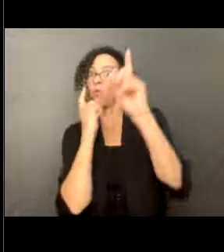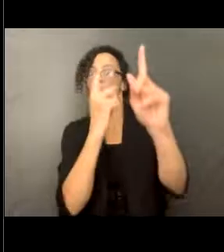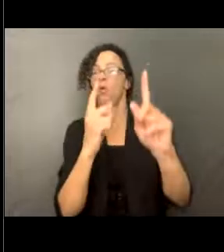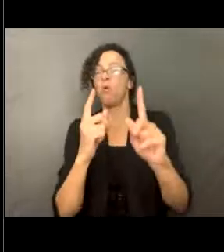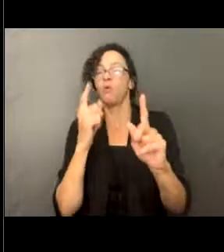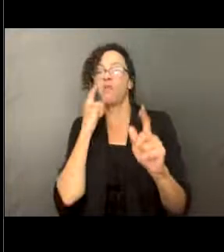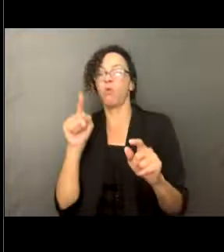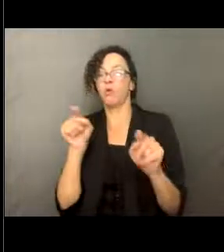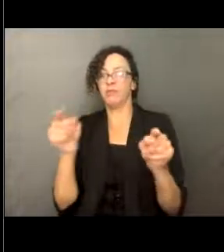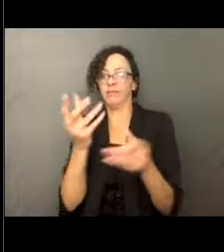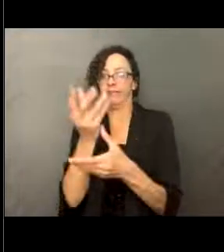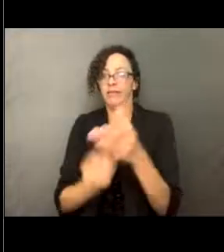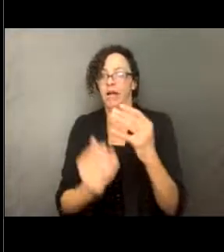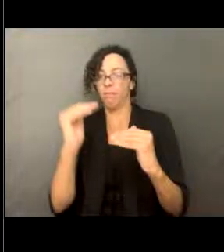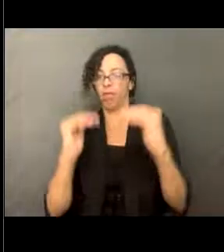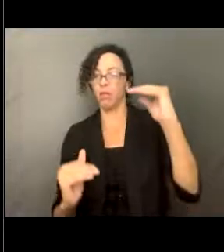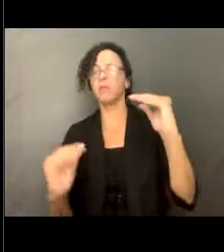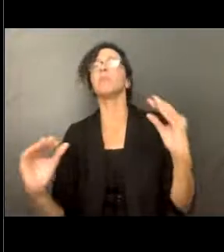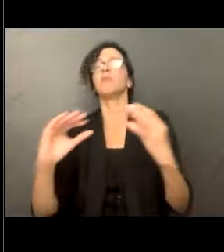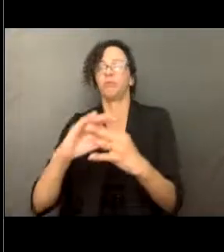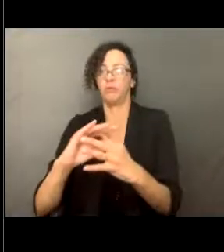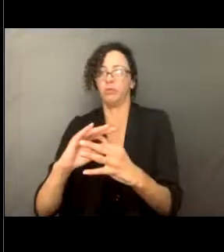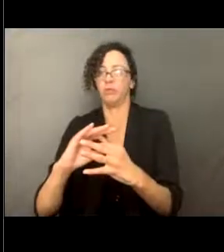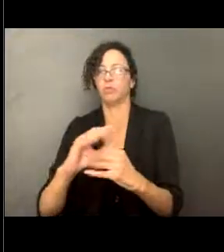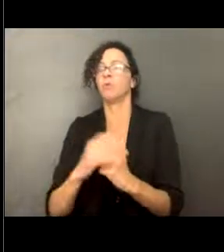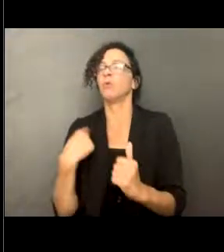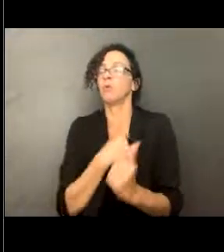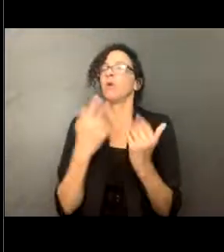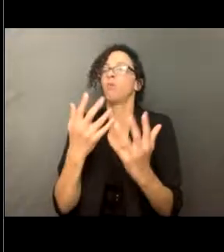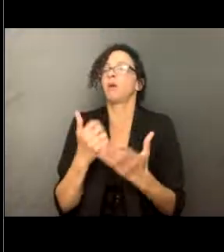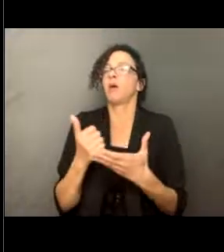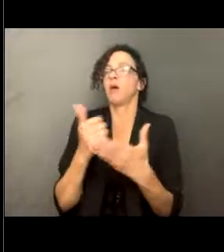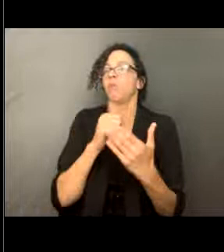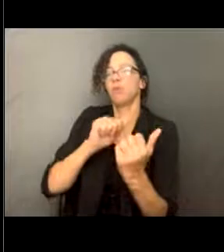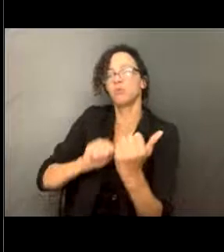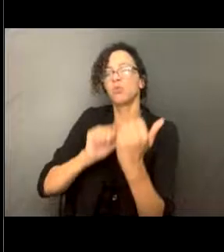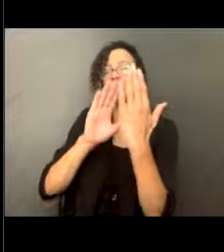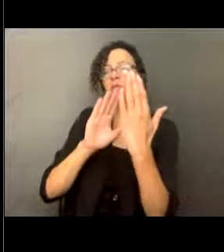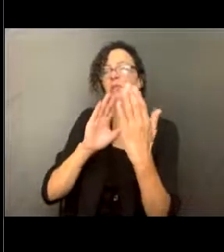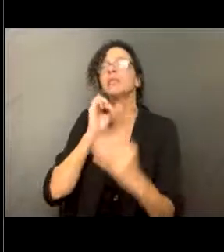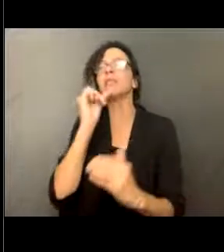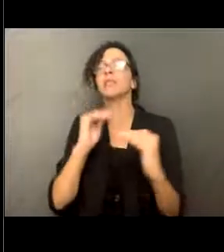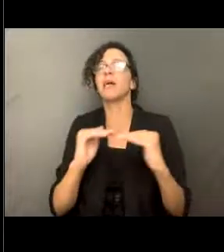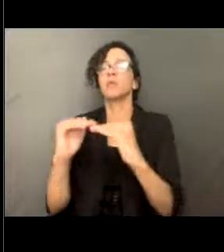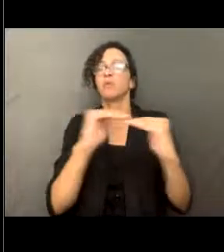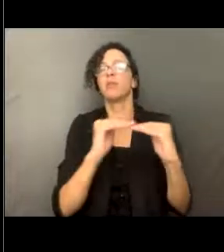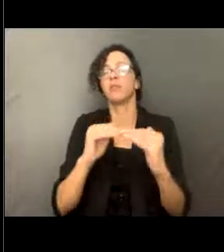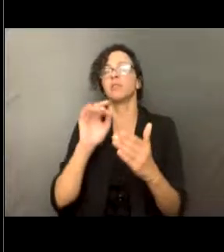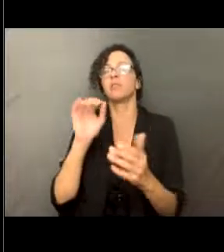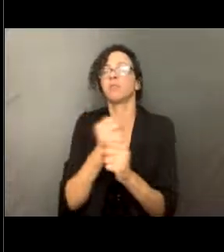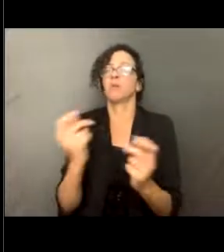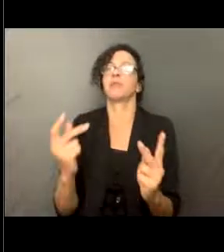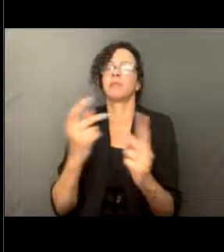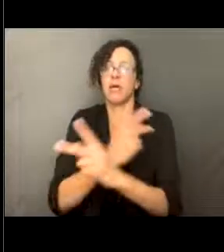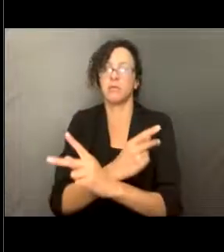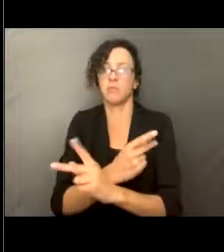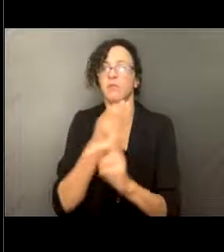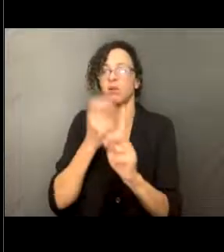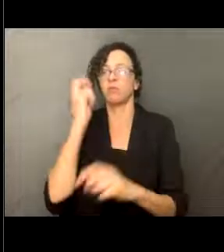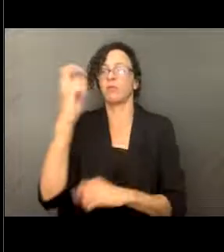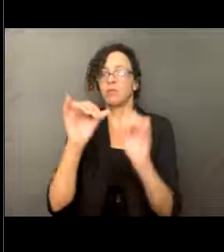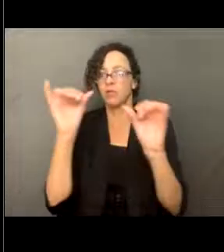inform how we can best help to address and mitigate the inequities exacerbated by the transportation system. I should also add that while